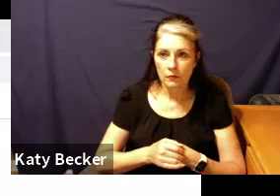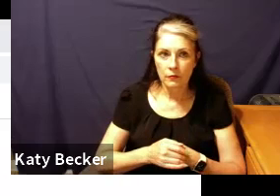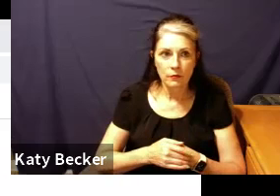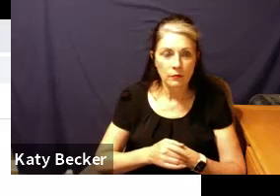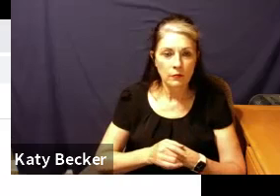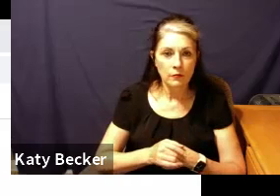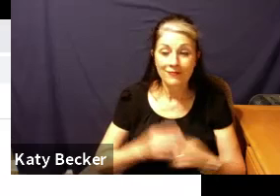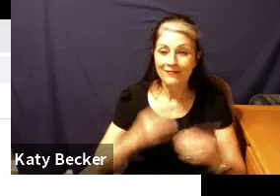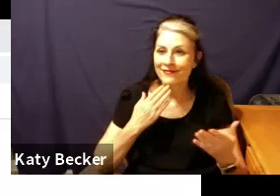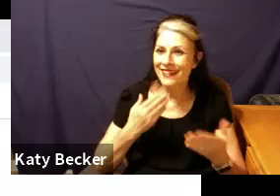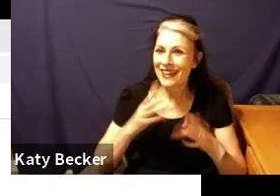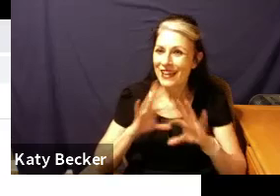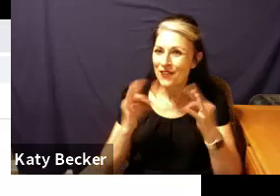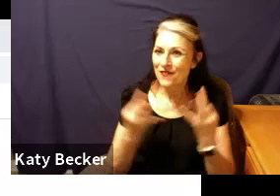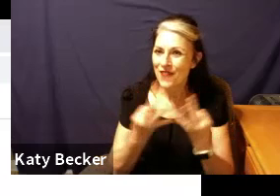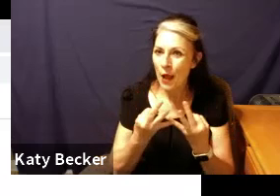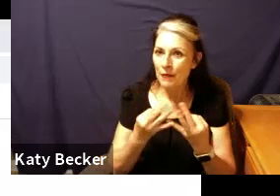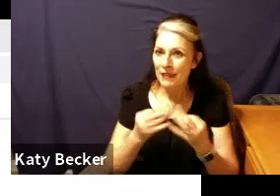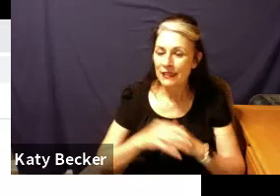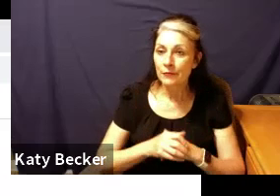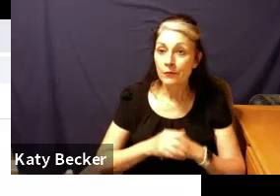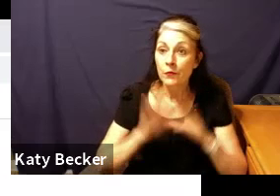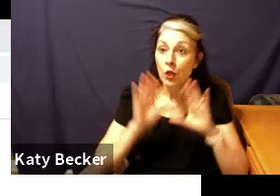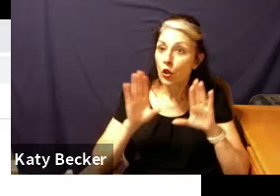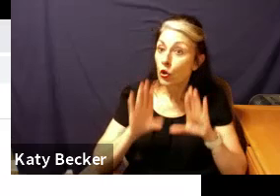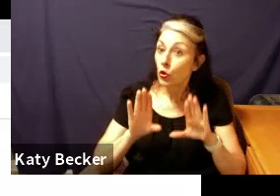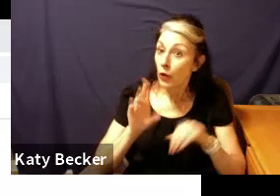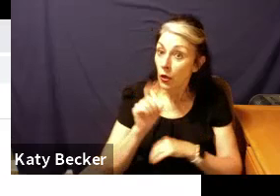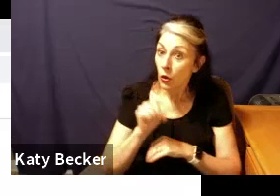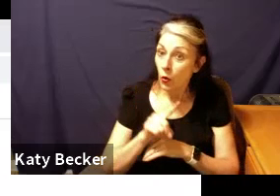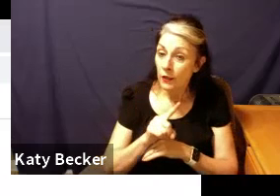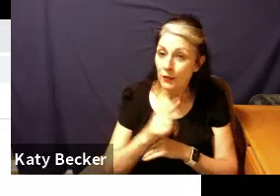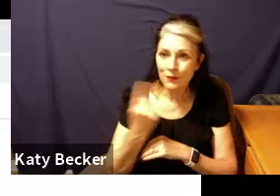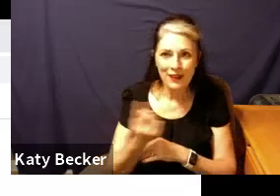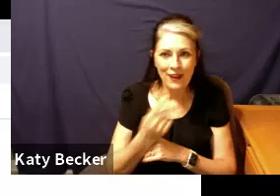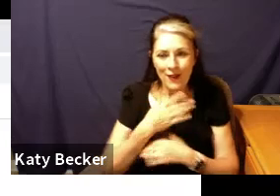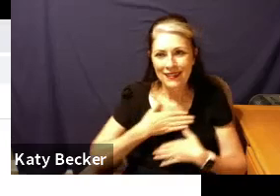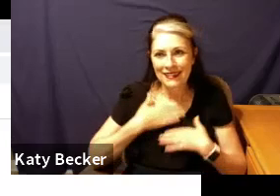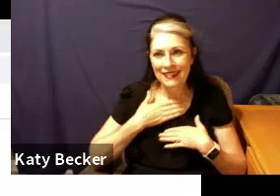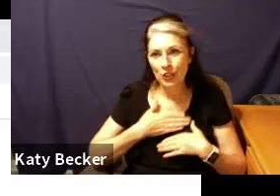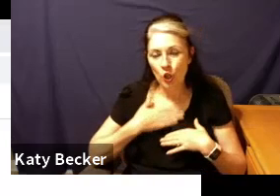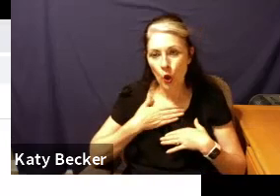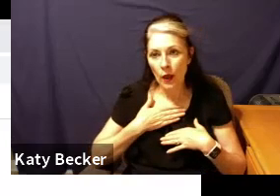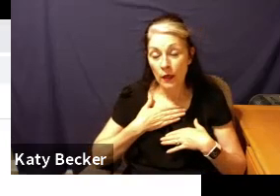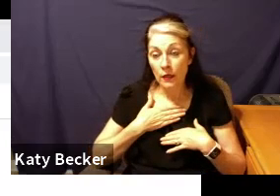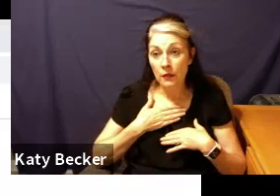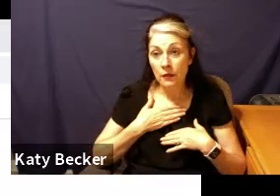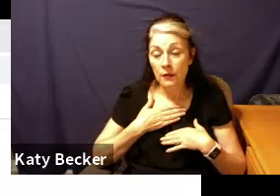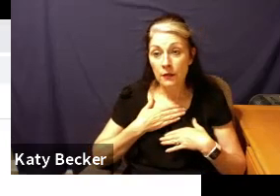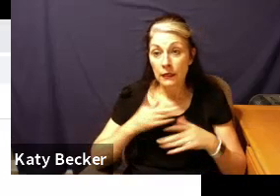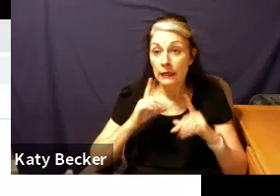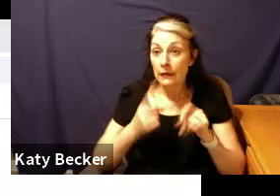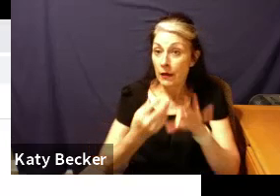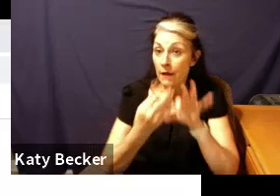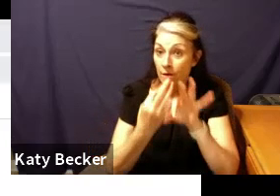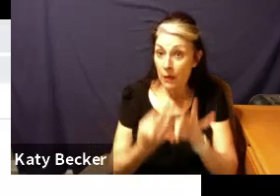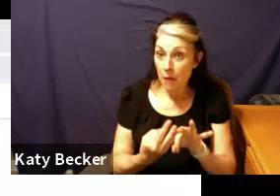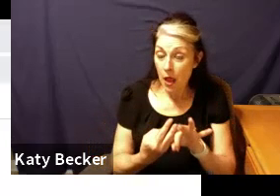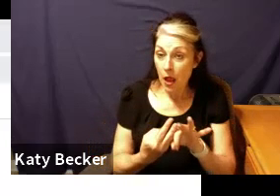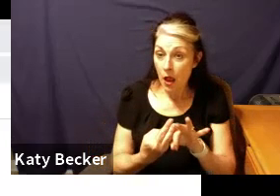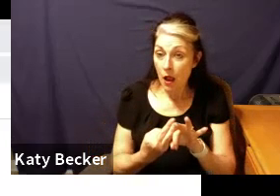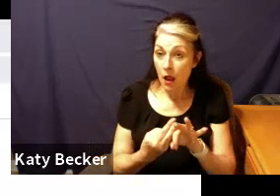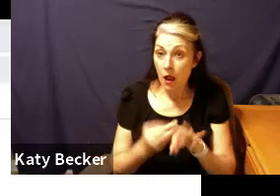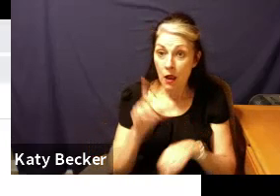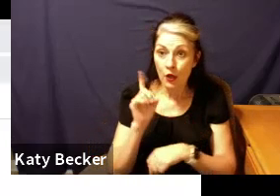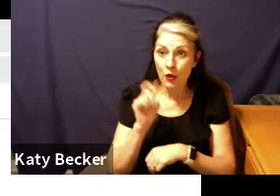So thank you, families. Those were some great questions, and we always enjoy getting feedback and questions